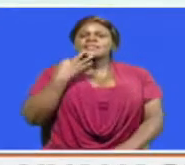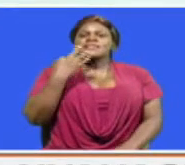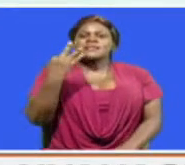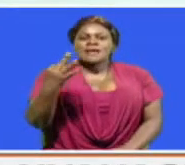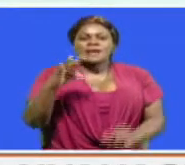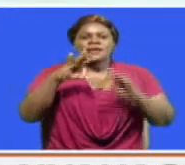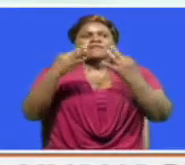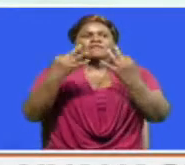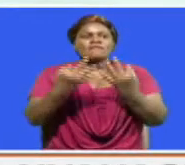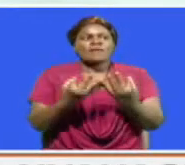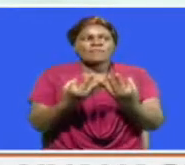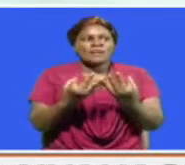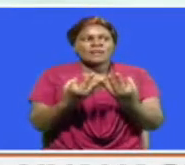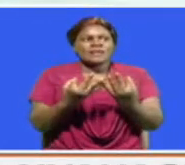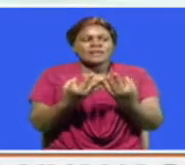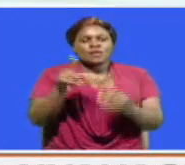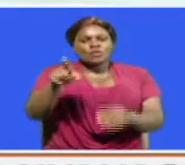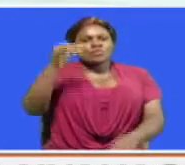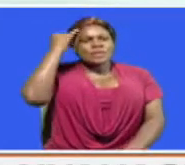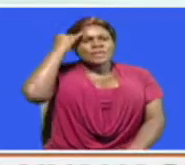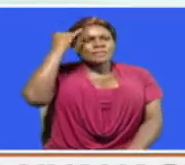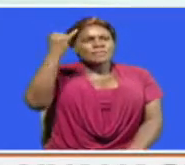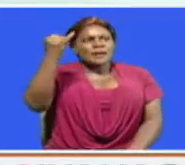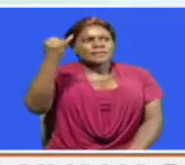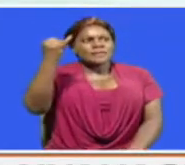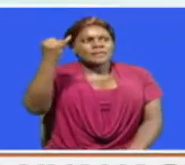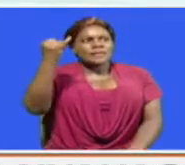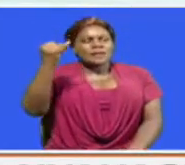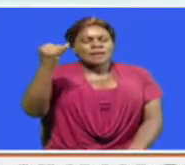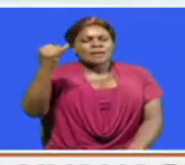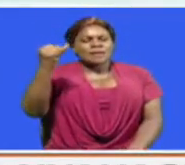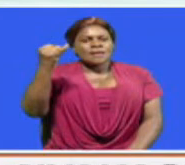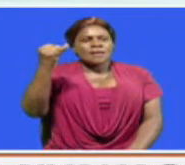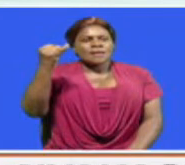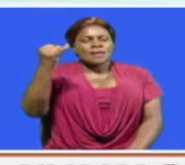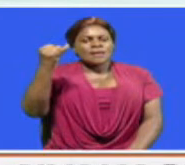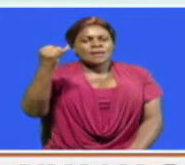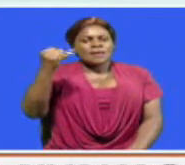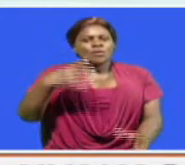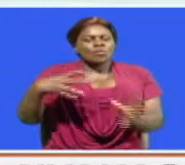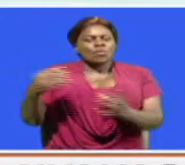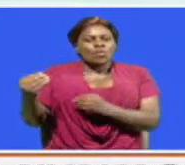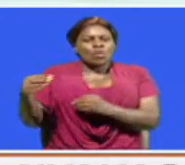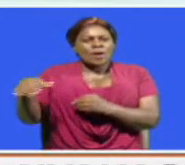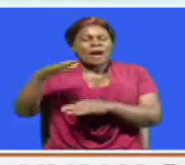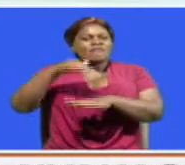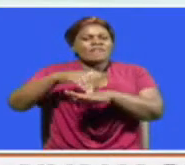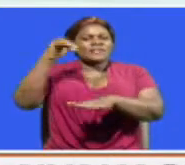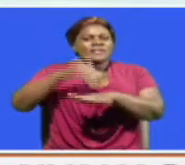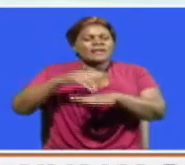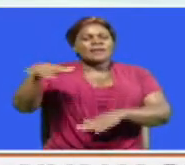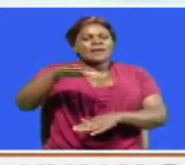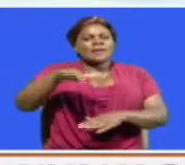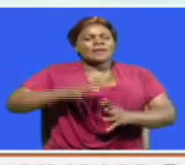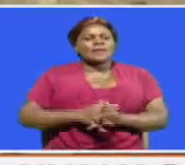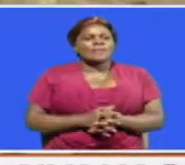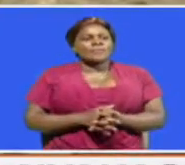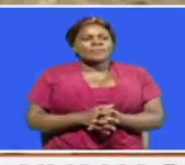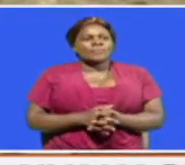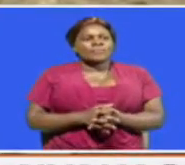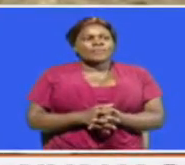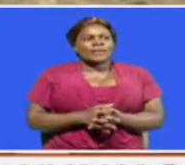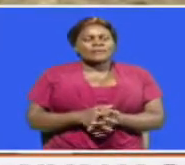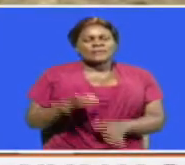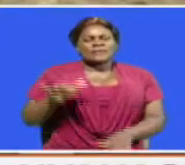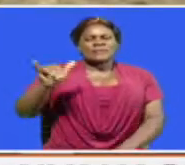300 families, you can imagine, multiply that by 5, then you know the population affected. And they were forced